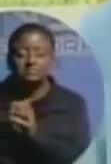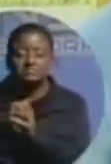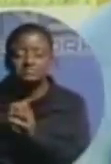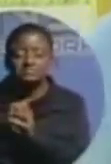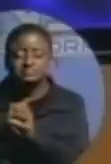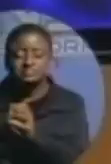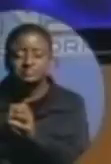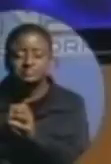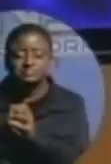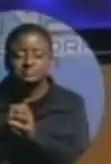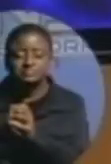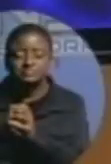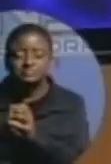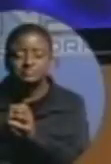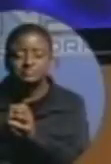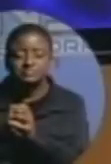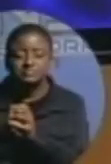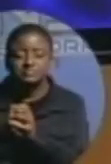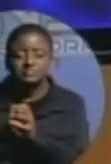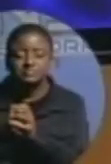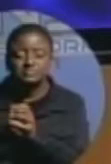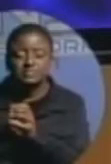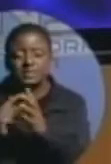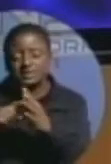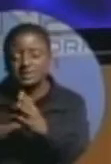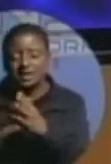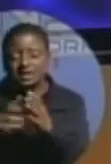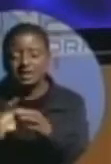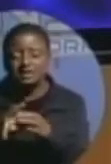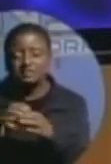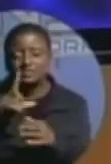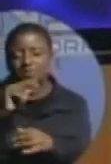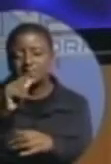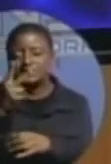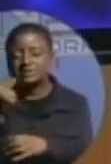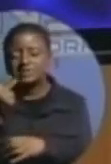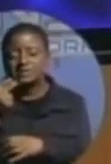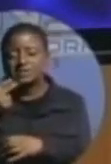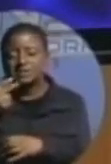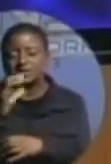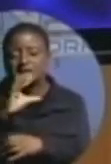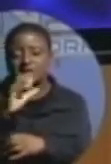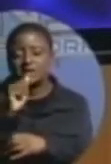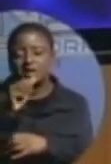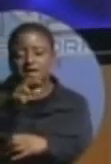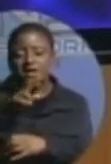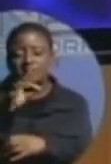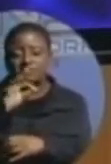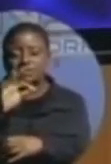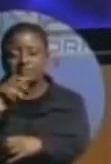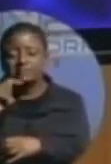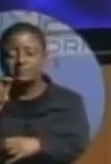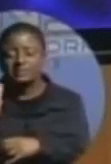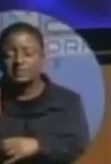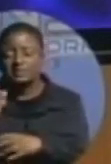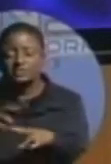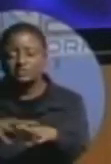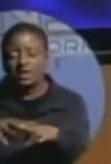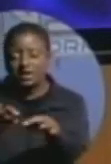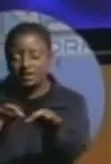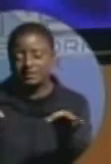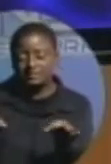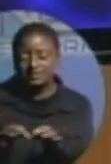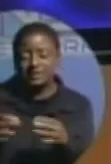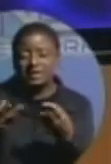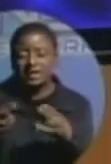strike. Well, the official launch of the 2013 Carifta Track and Field Championships taking place on Saturday past at the Sheridan